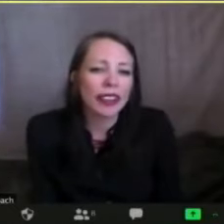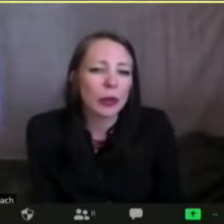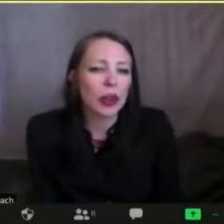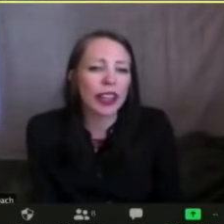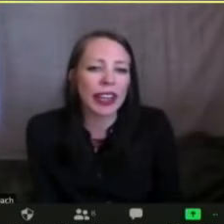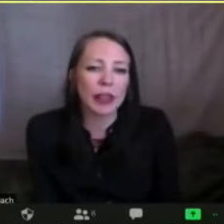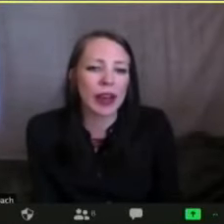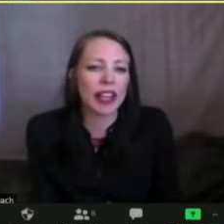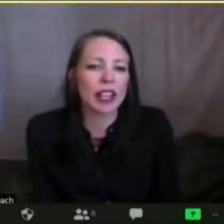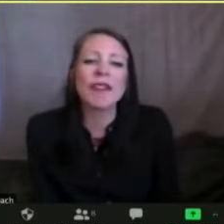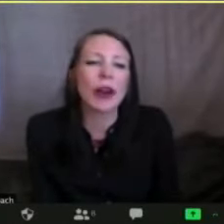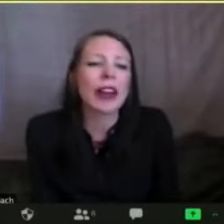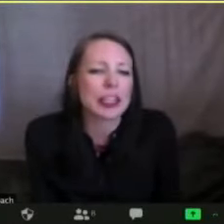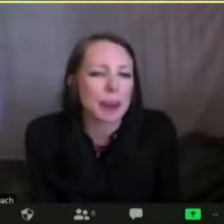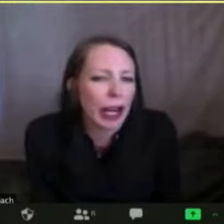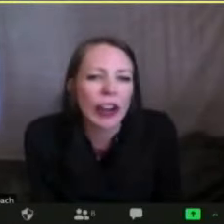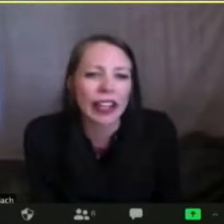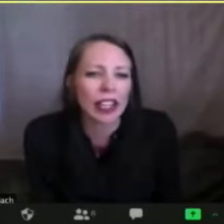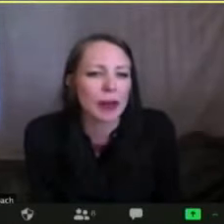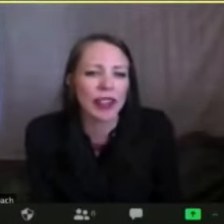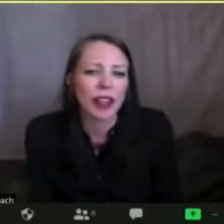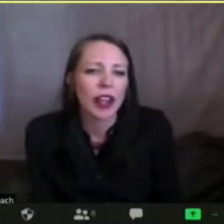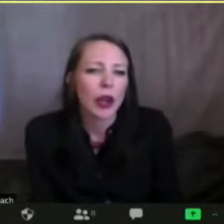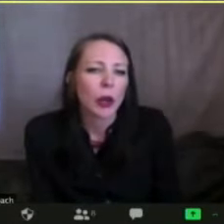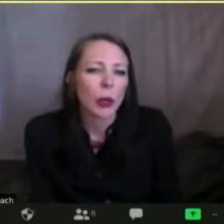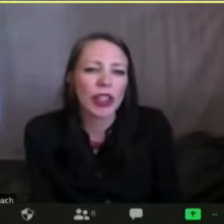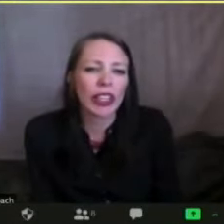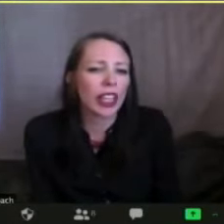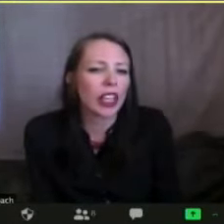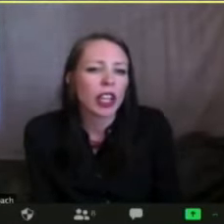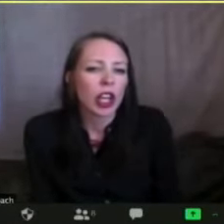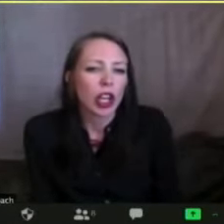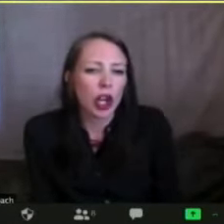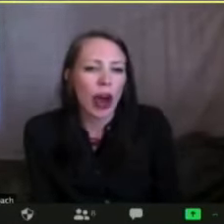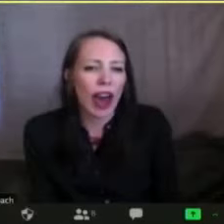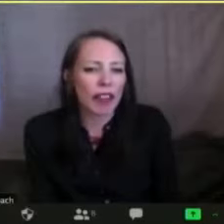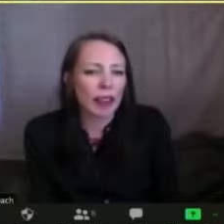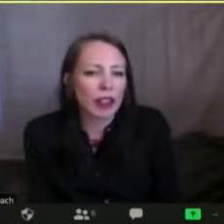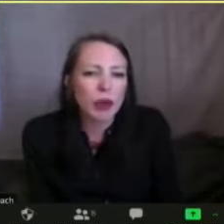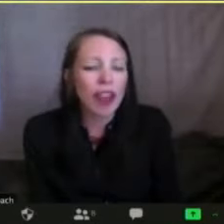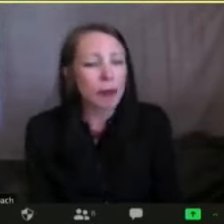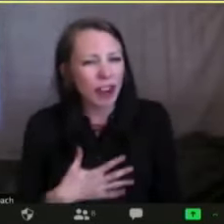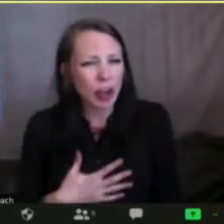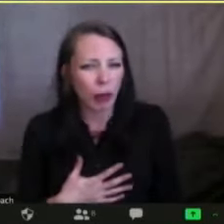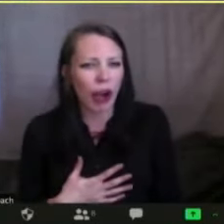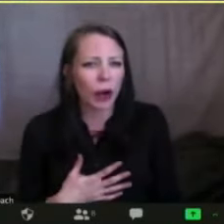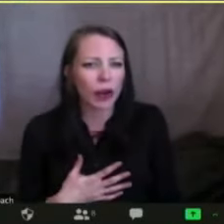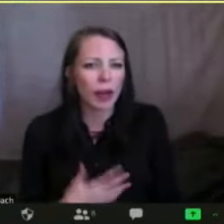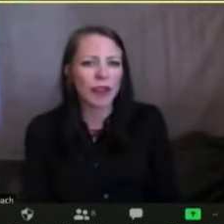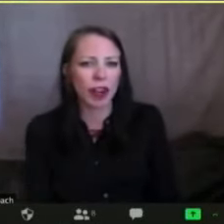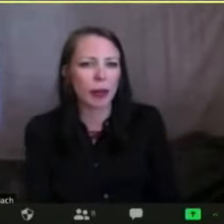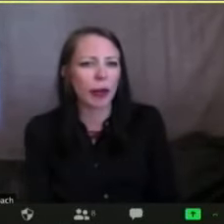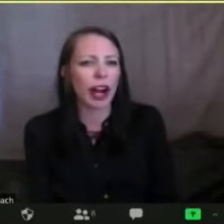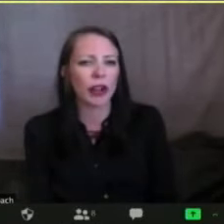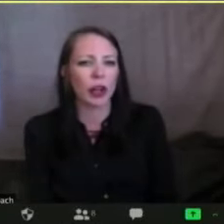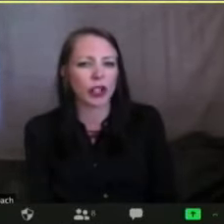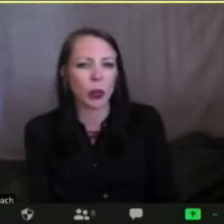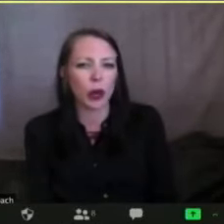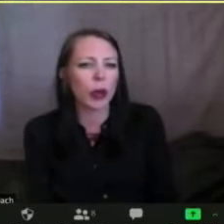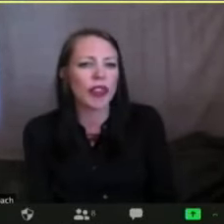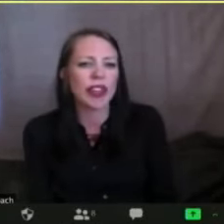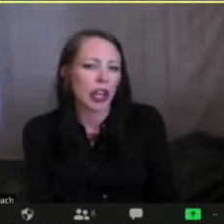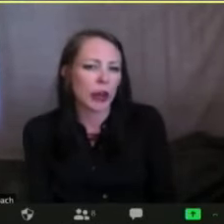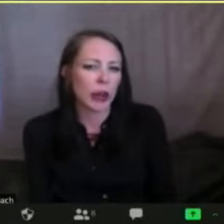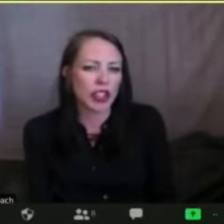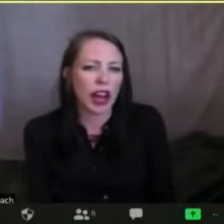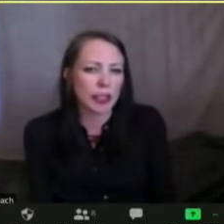Really, it's been very inspiring. It's been really, you know, having this movie. I've been very proud. You know, to work